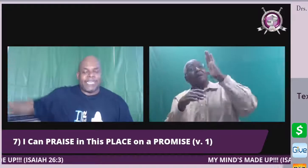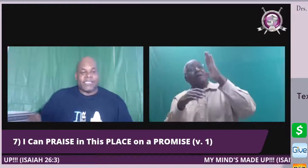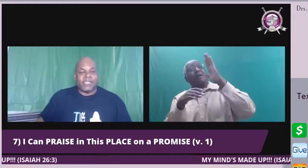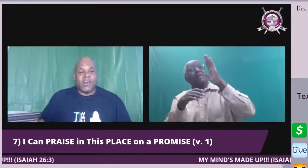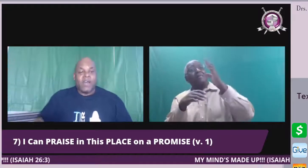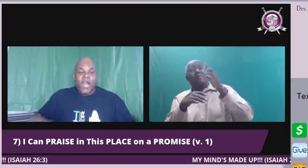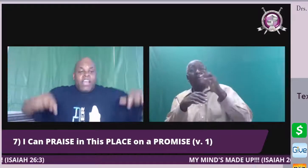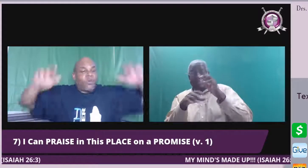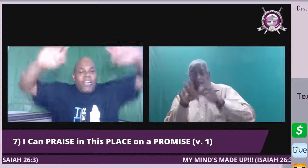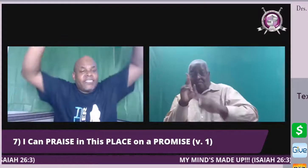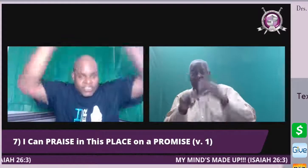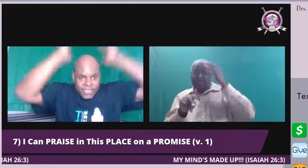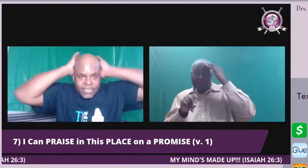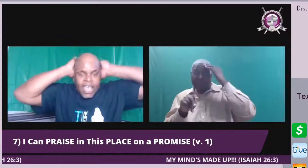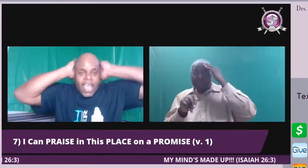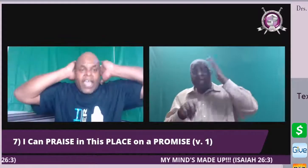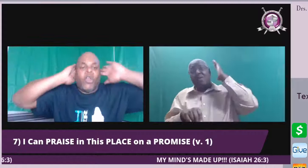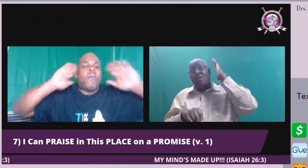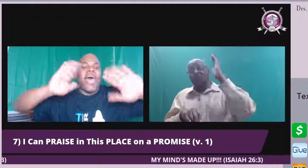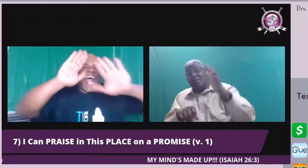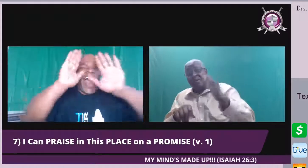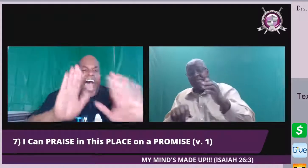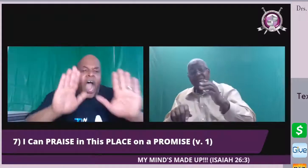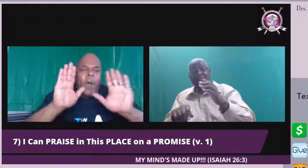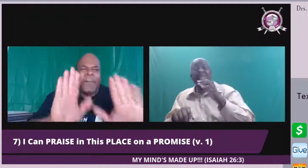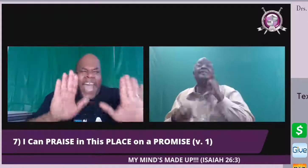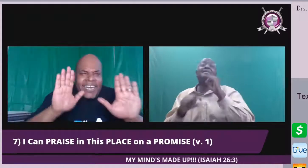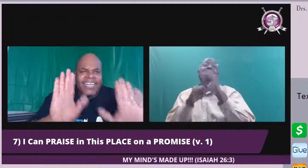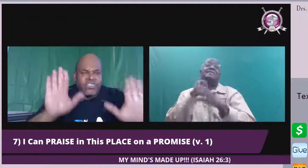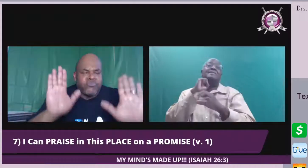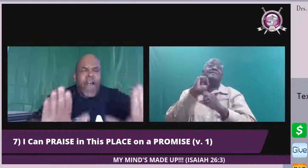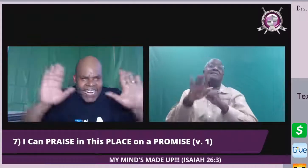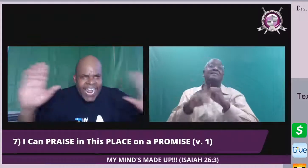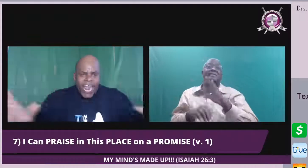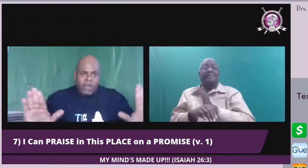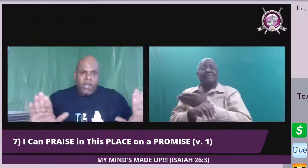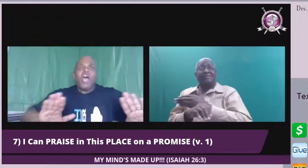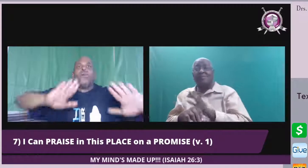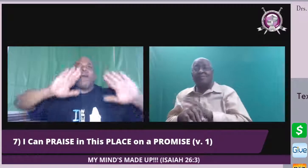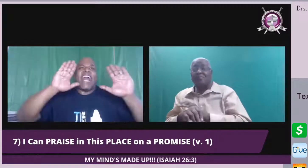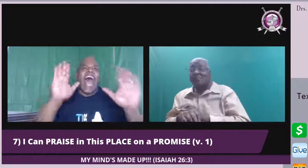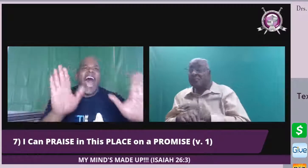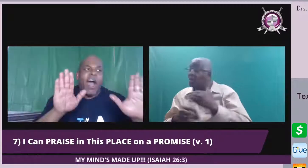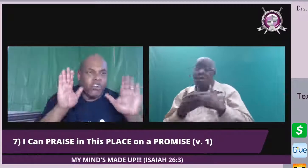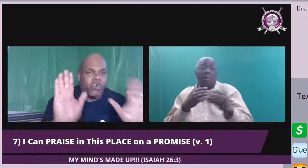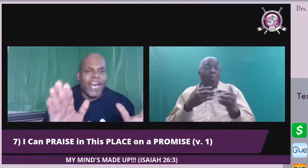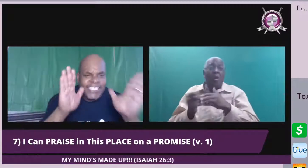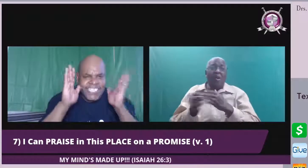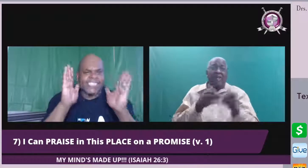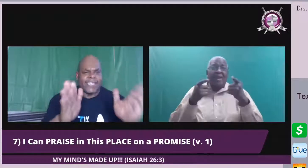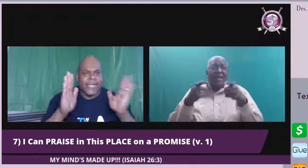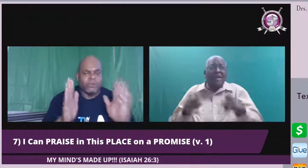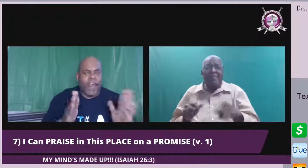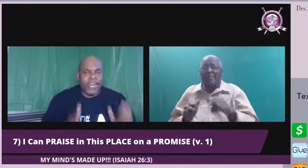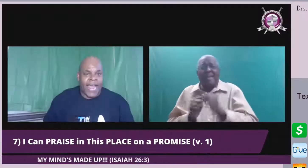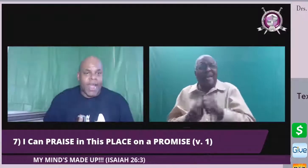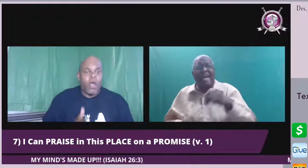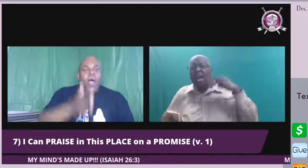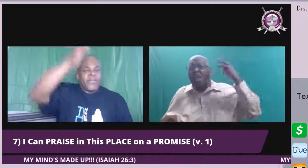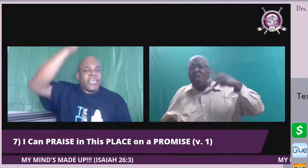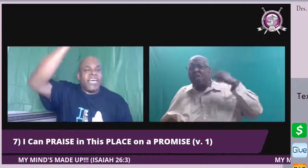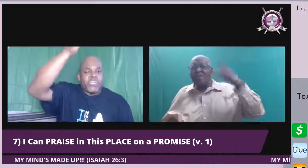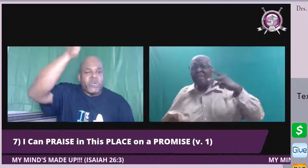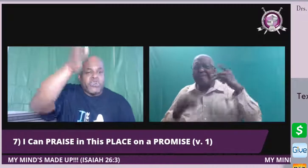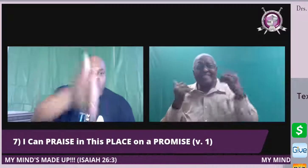able to sing the song. So here's the thing. No matter how bad it is right now, no matter how crazy it seems right